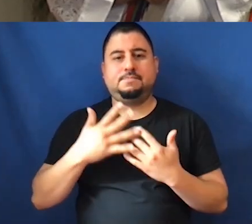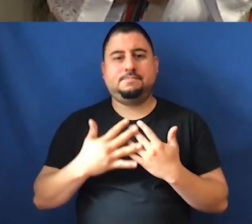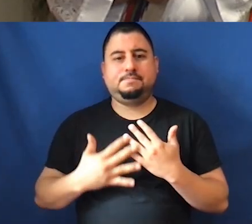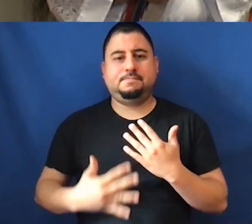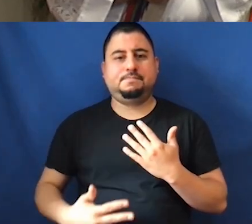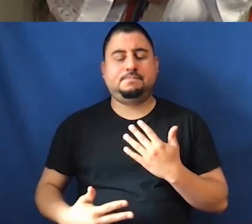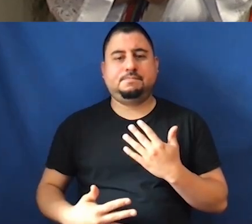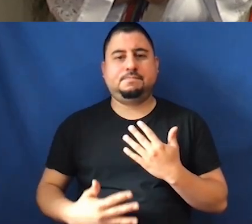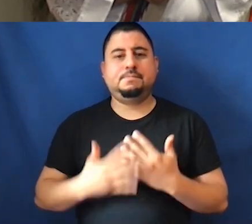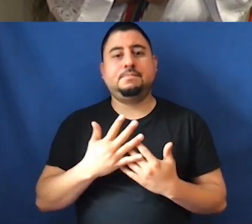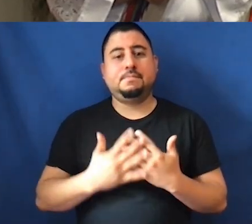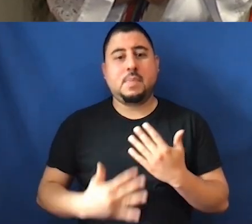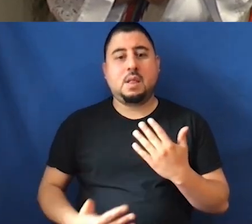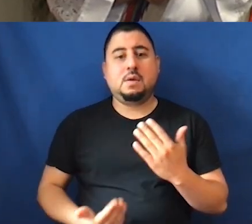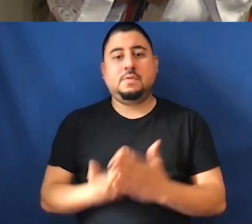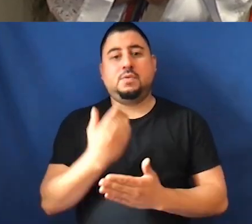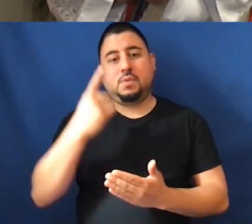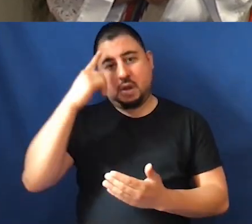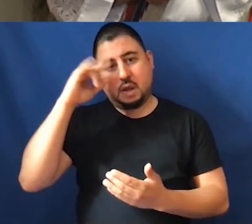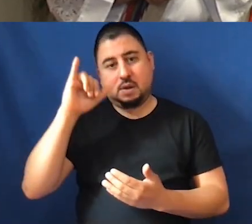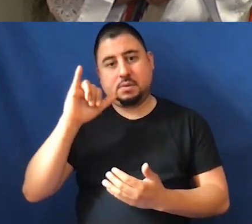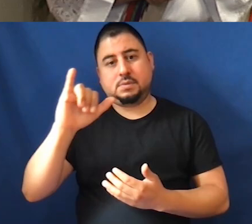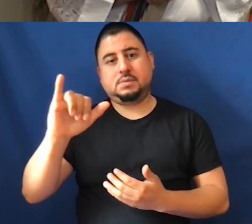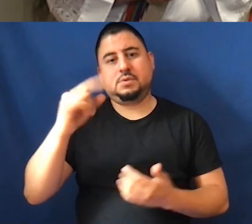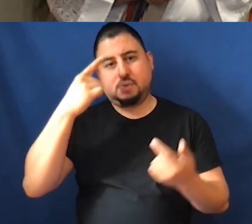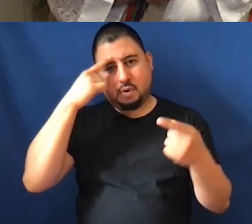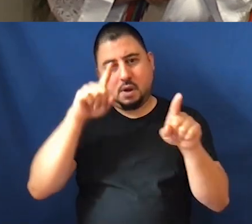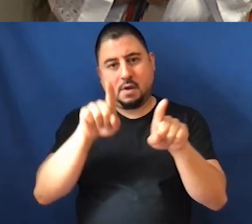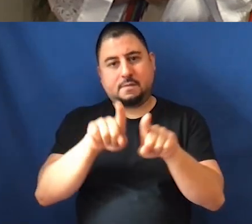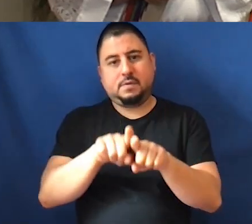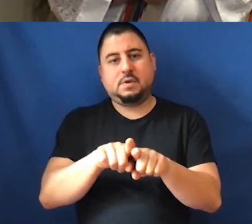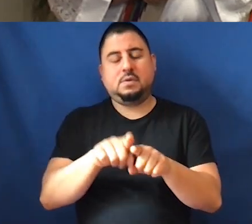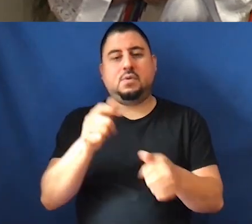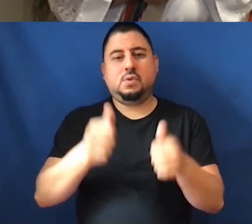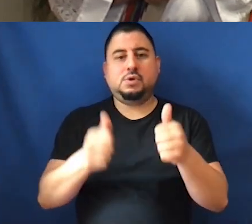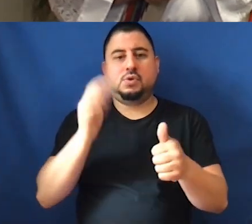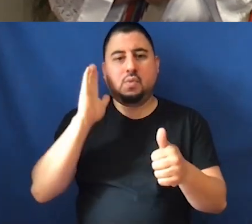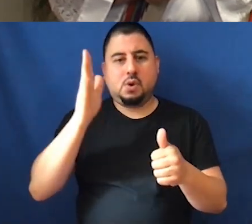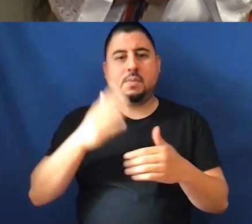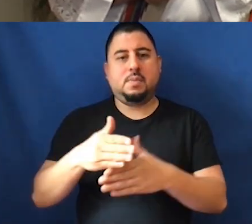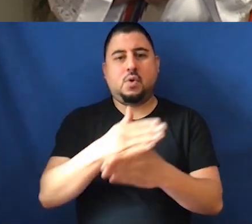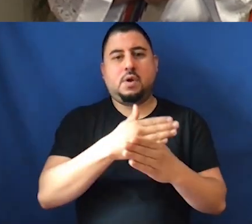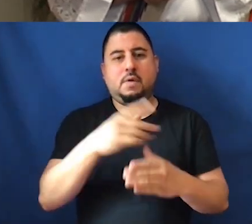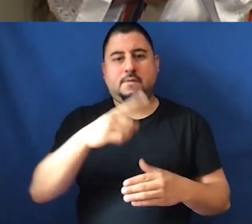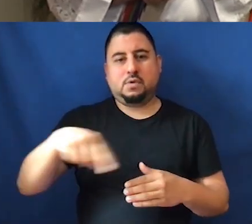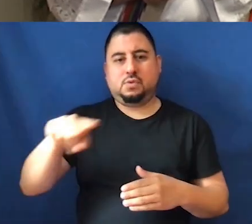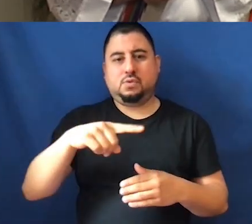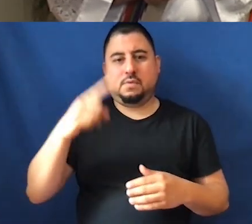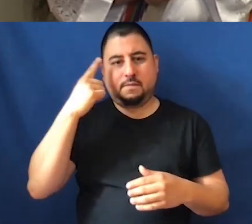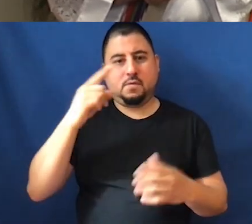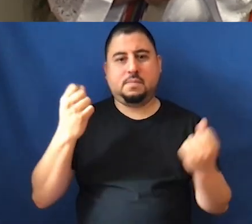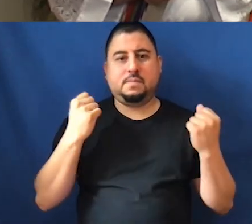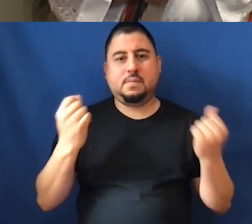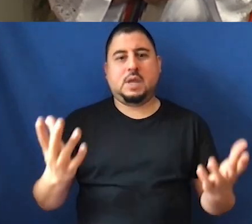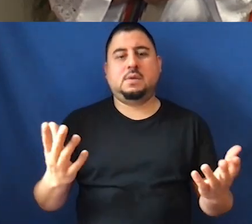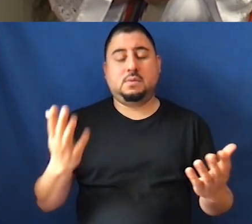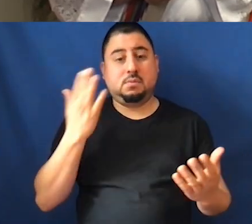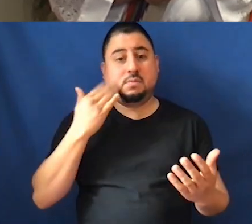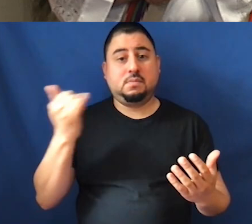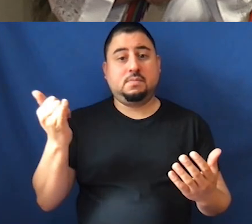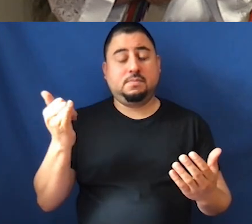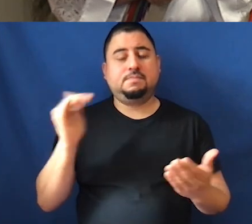my blood, the blood of the new and eternal covenant, which will be poured out for you and for